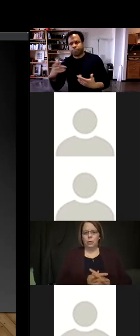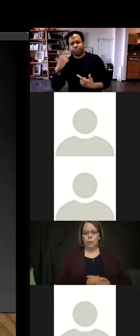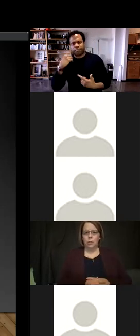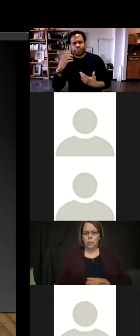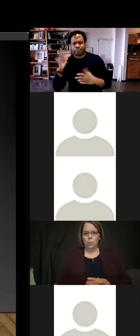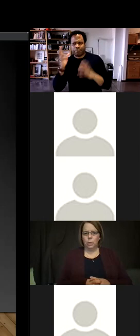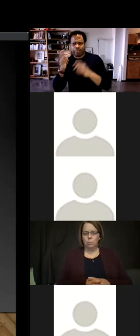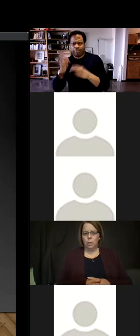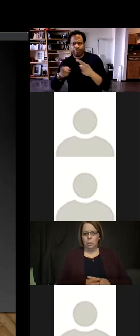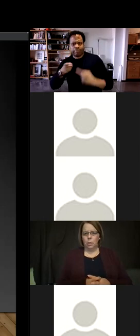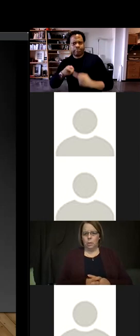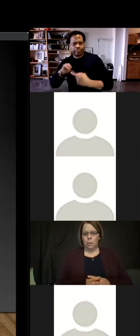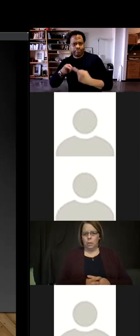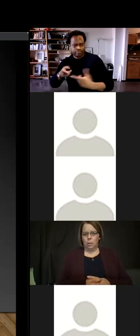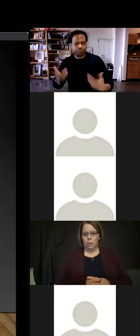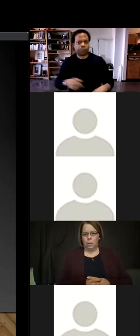range of a continuum,